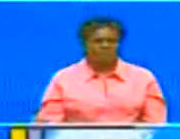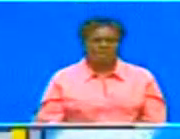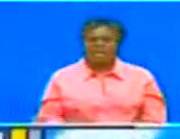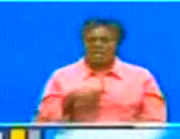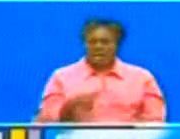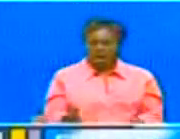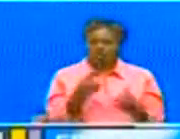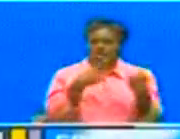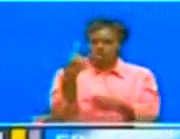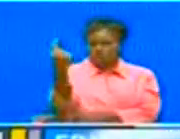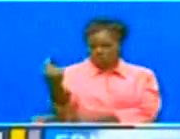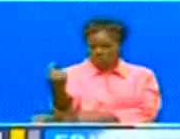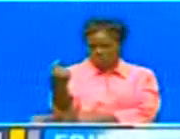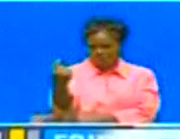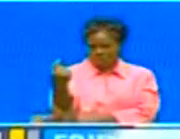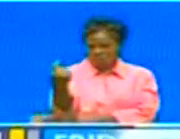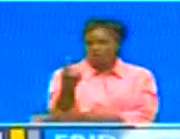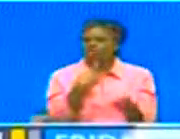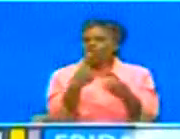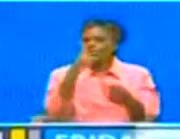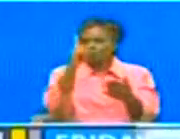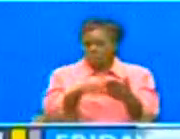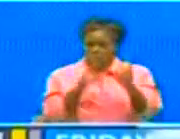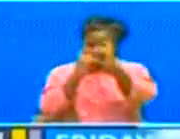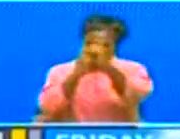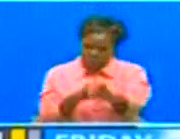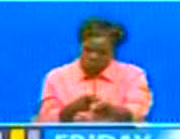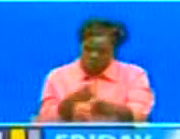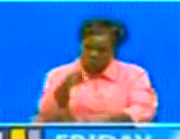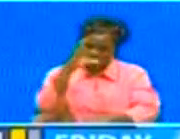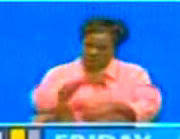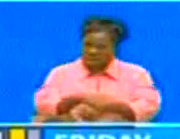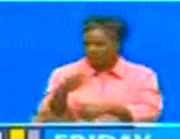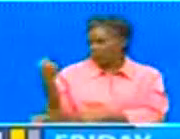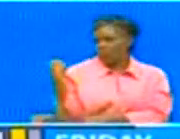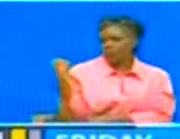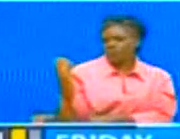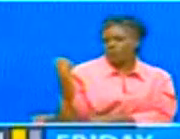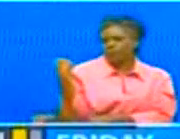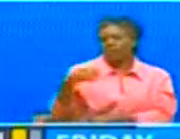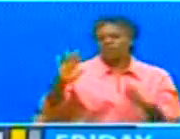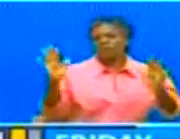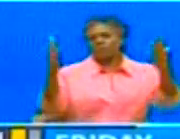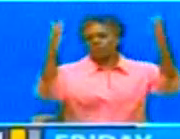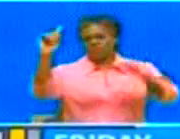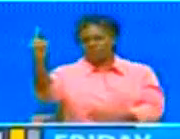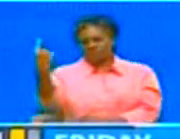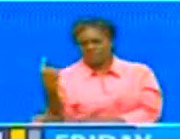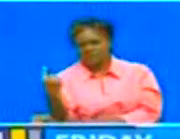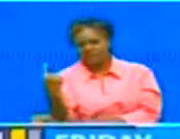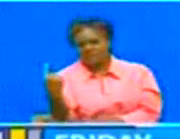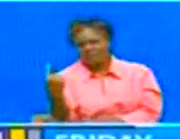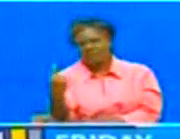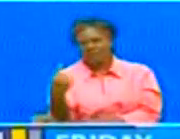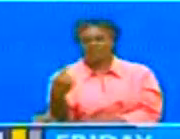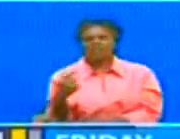chat. So I want to talk a bit about the award that you were given recently. Yes. Congratulations, first of all. It is